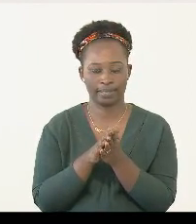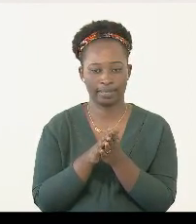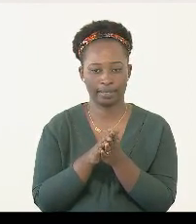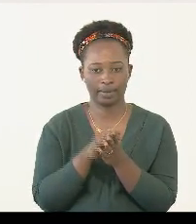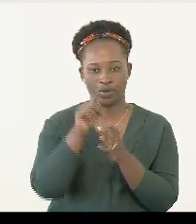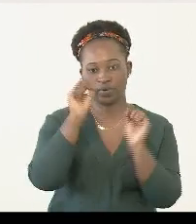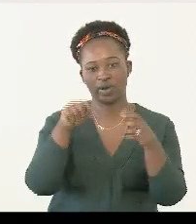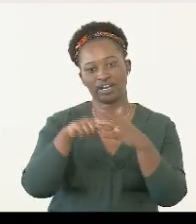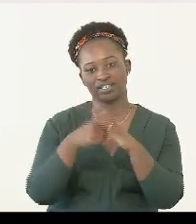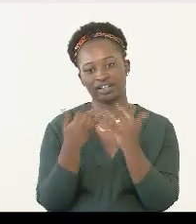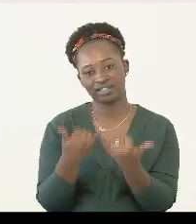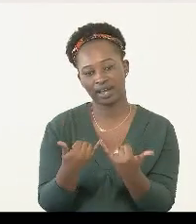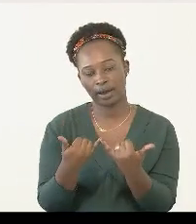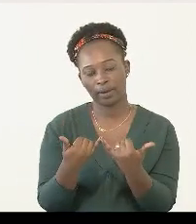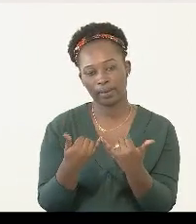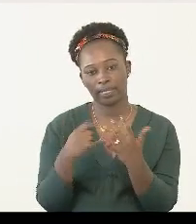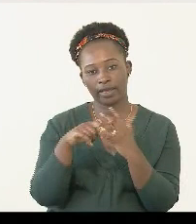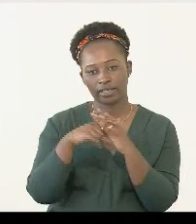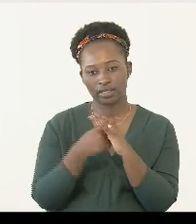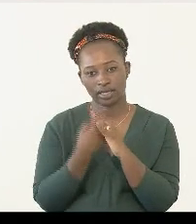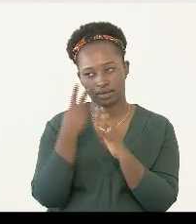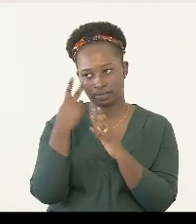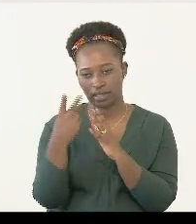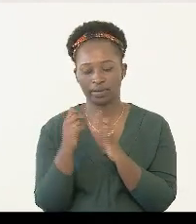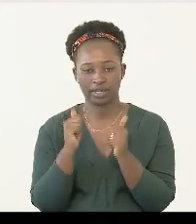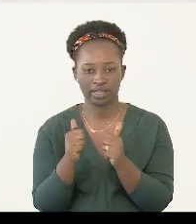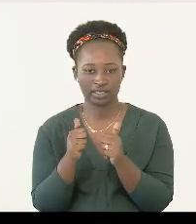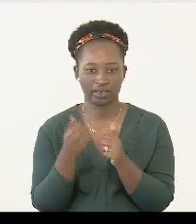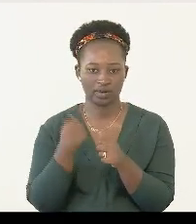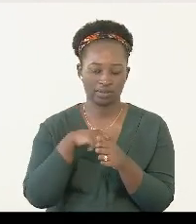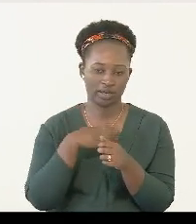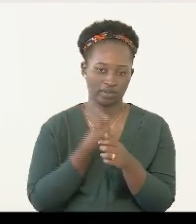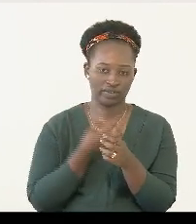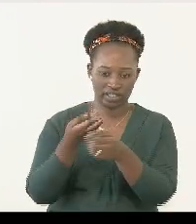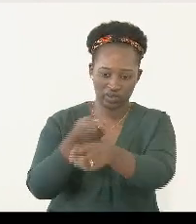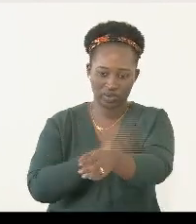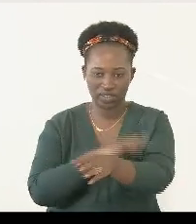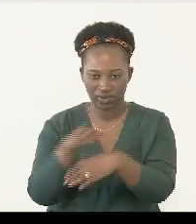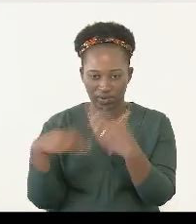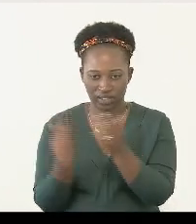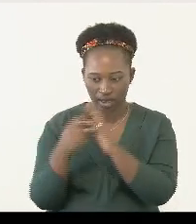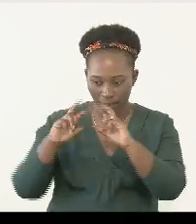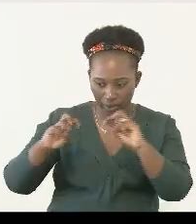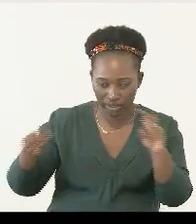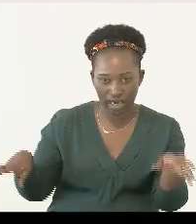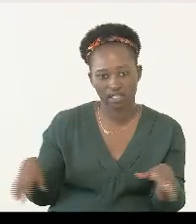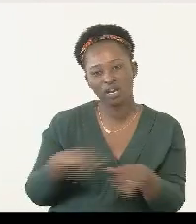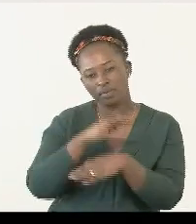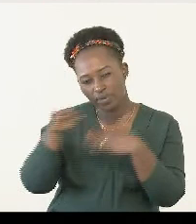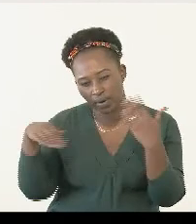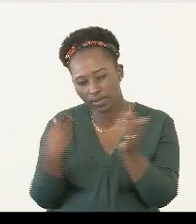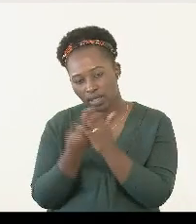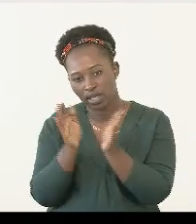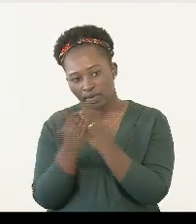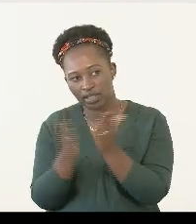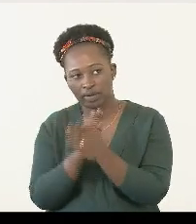You can start now, start cooking your head up, have all the sources possible, make your internet ready, look for all the books,